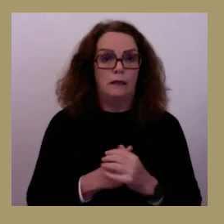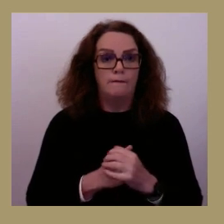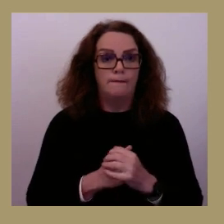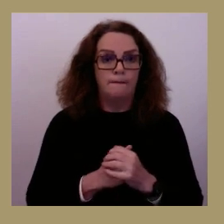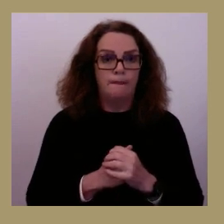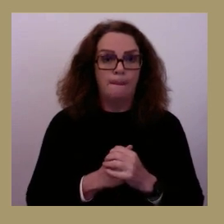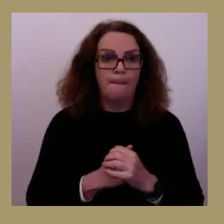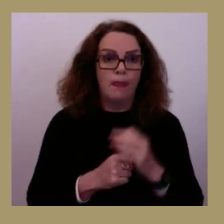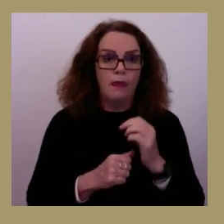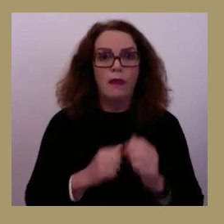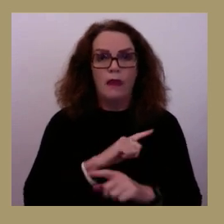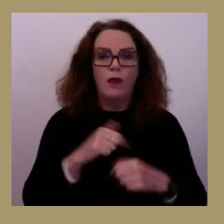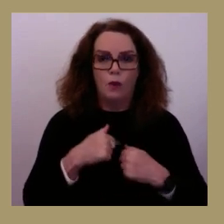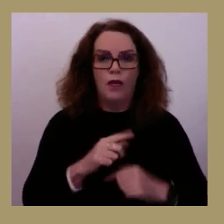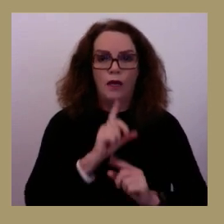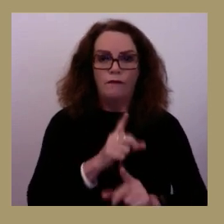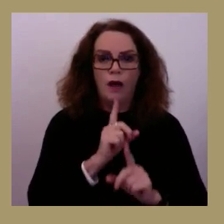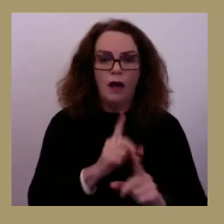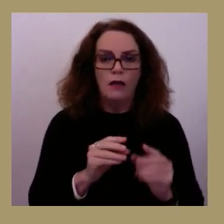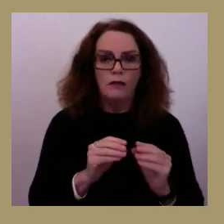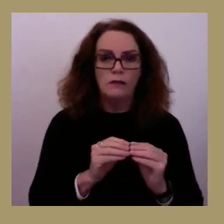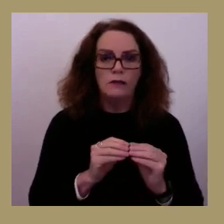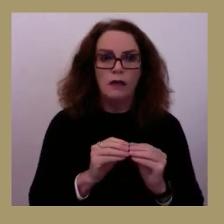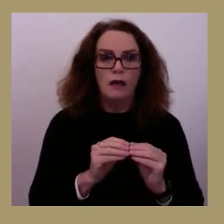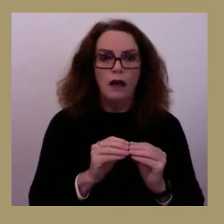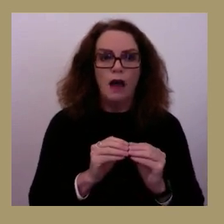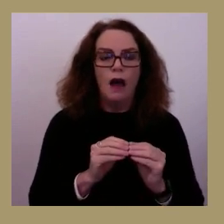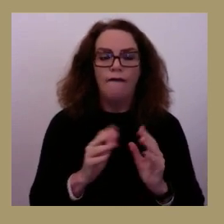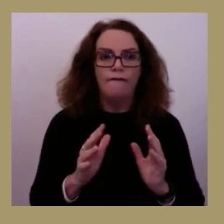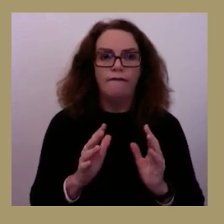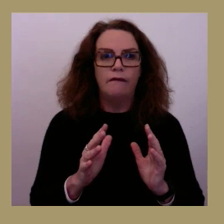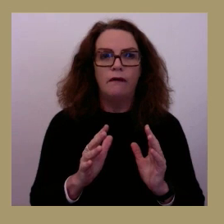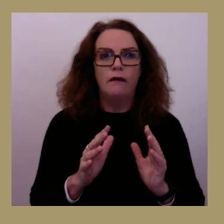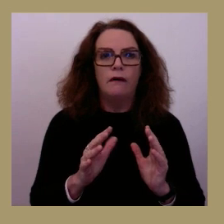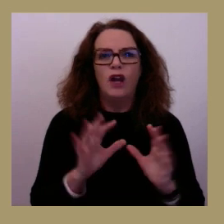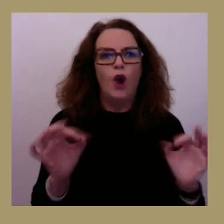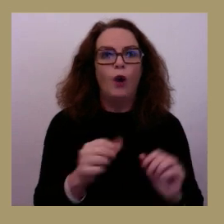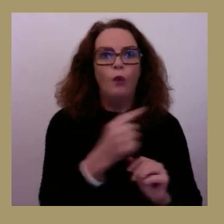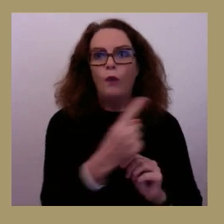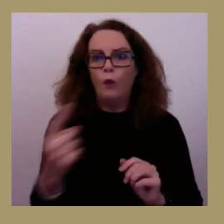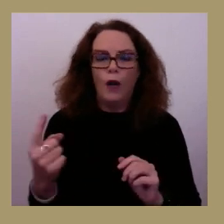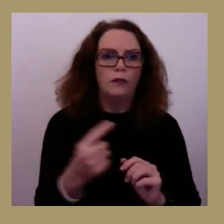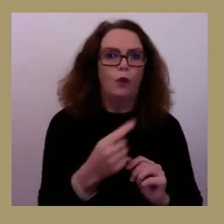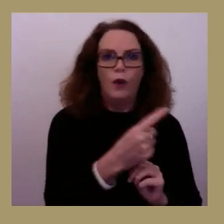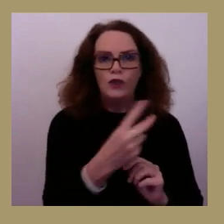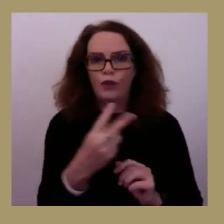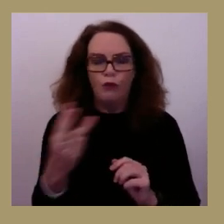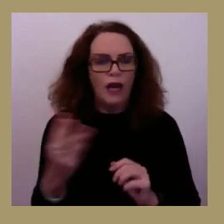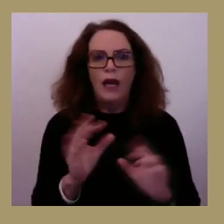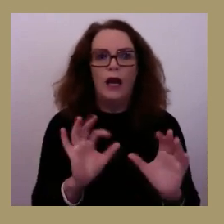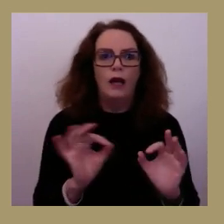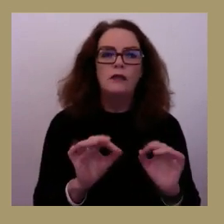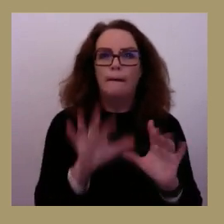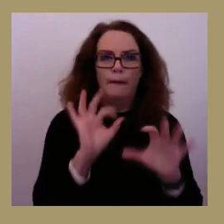We do advise that have quite a random selection of numbers for that as well. So we'll just show that process.